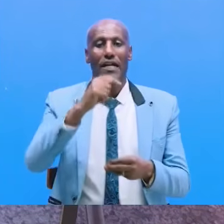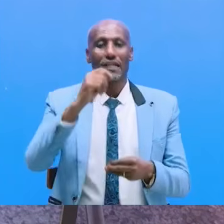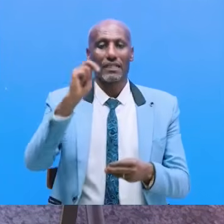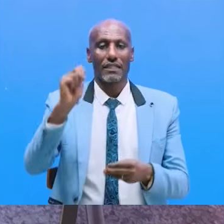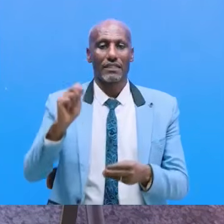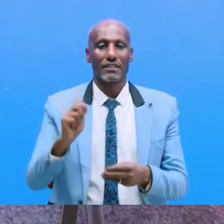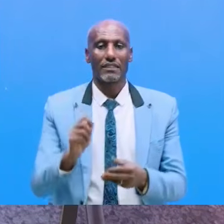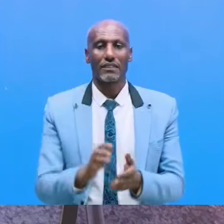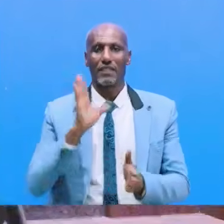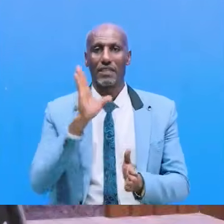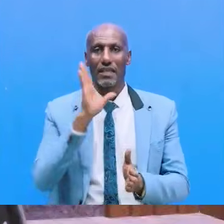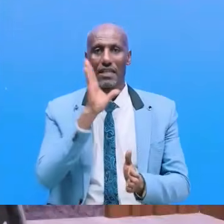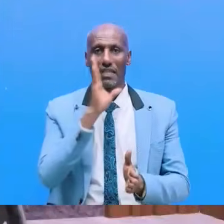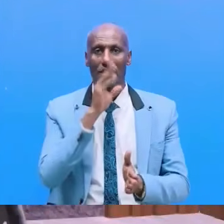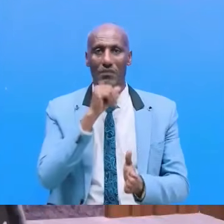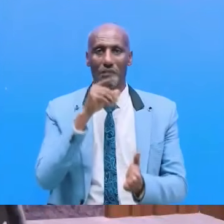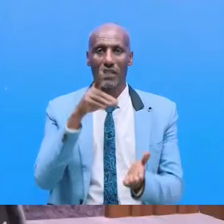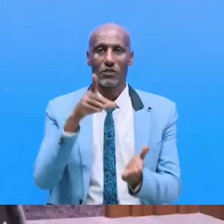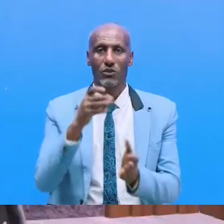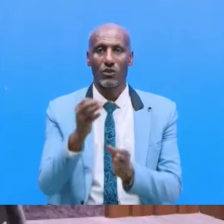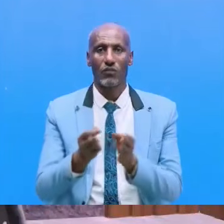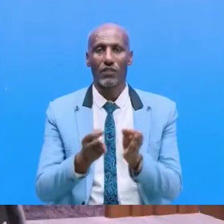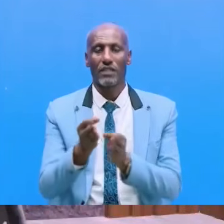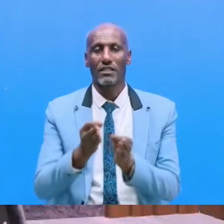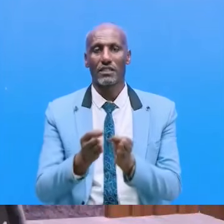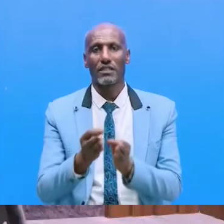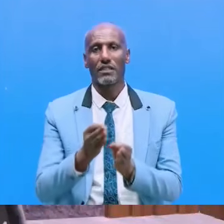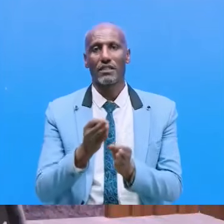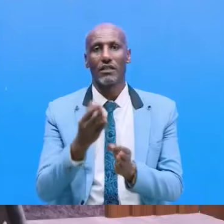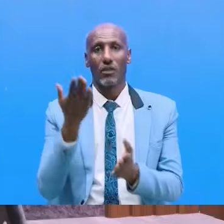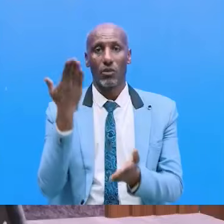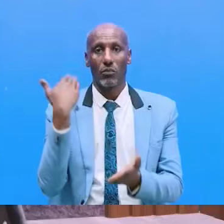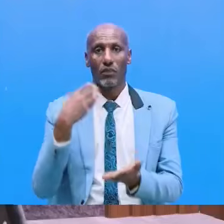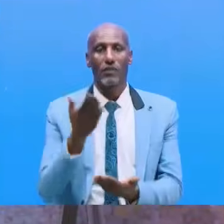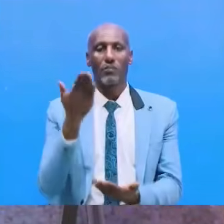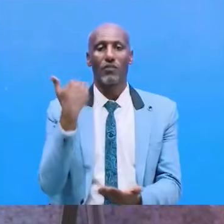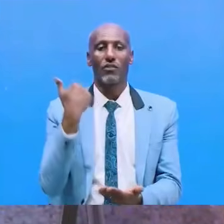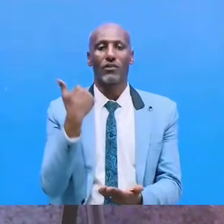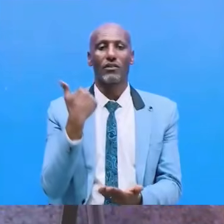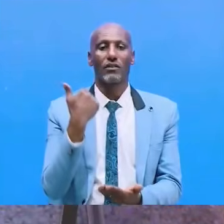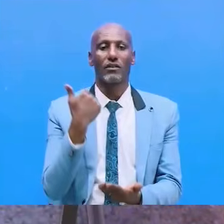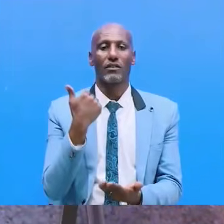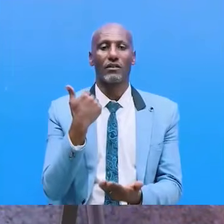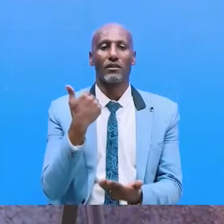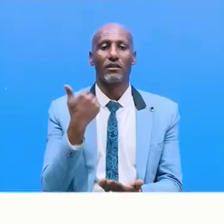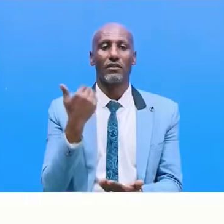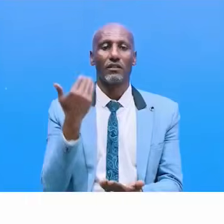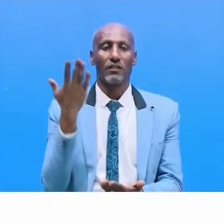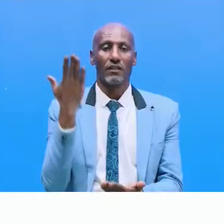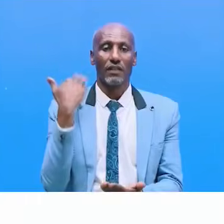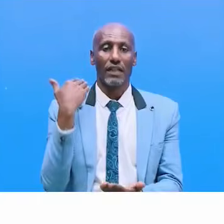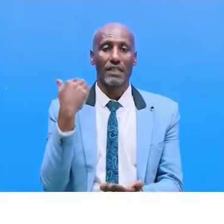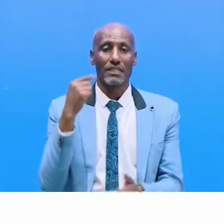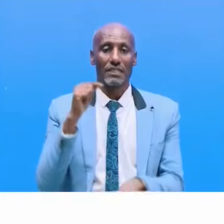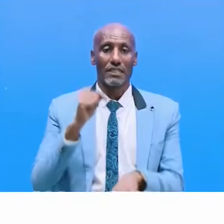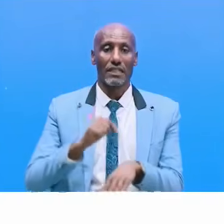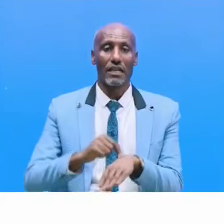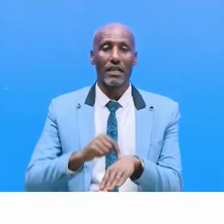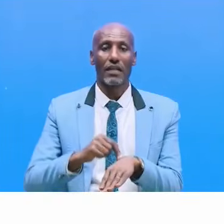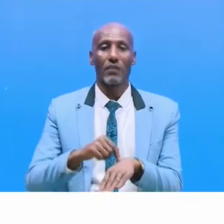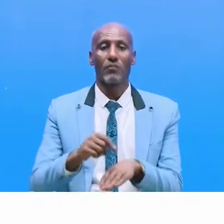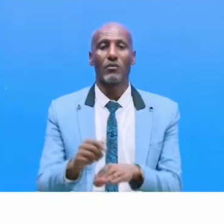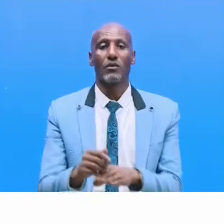that, students, let us revise our previous lesson. Last time we learned about greeting.